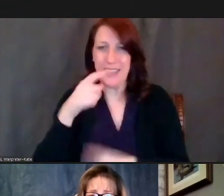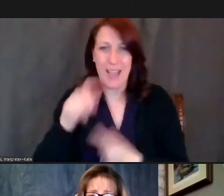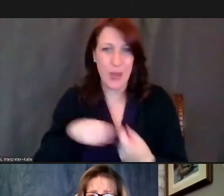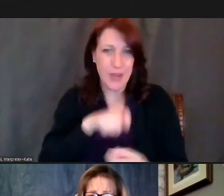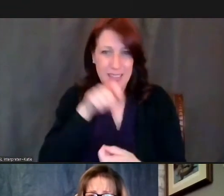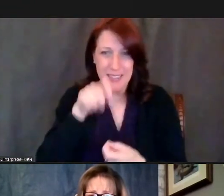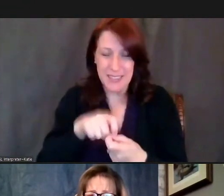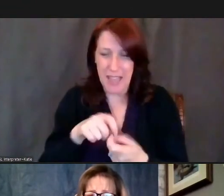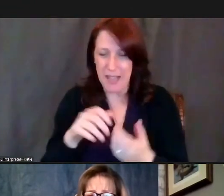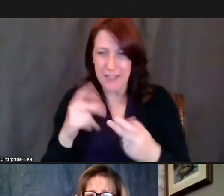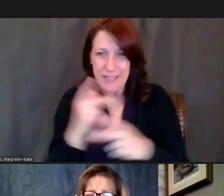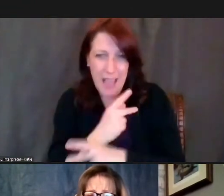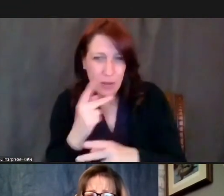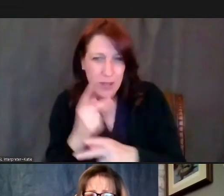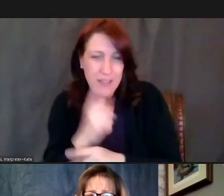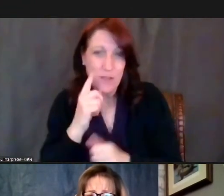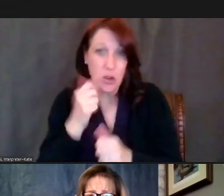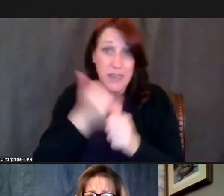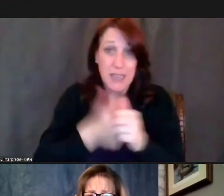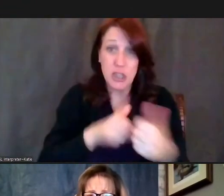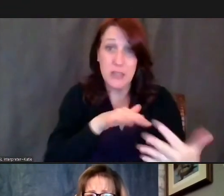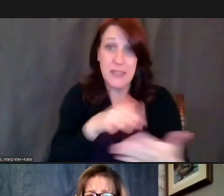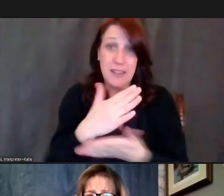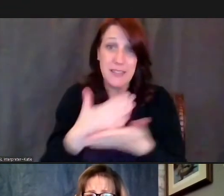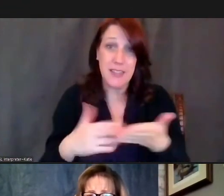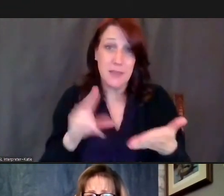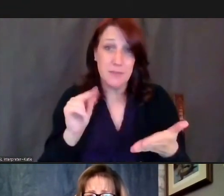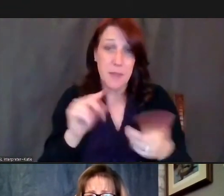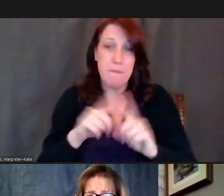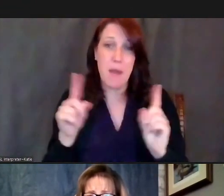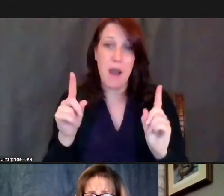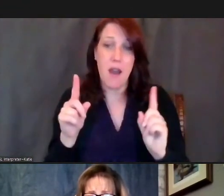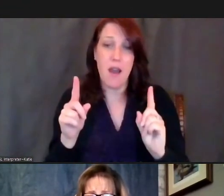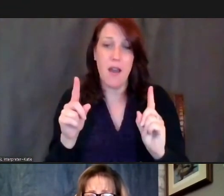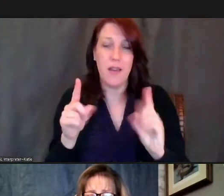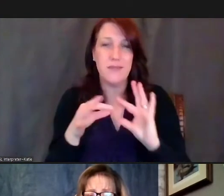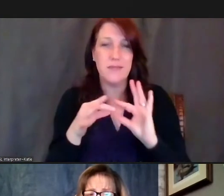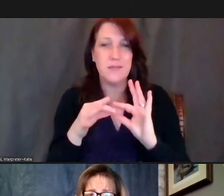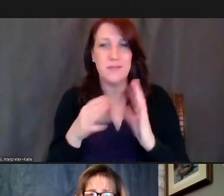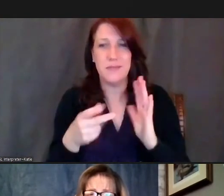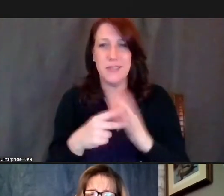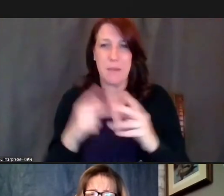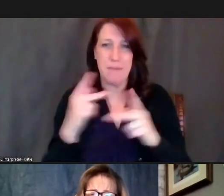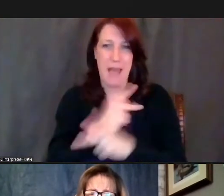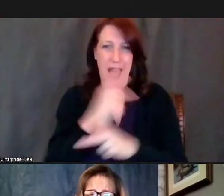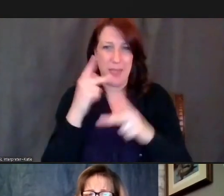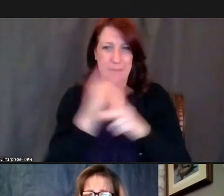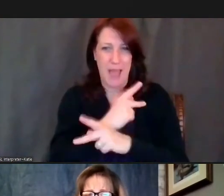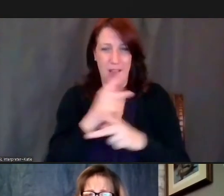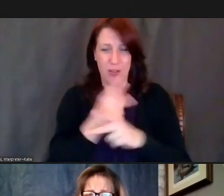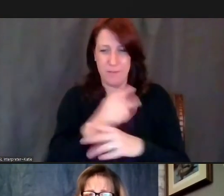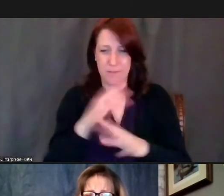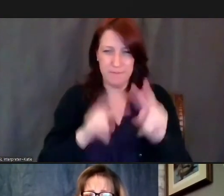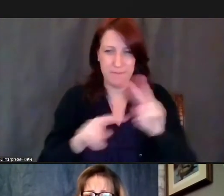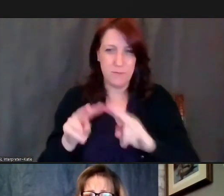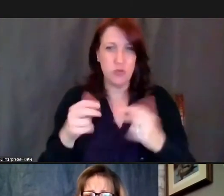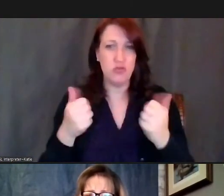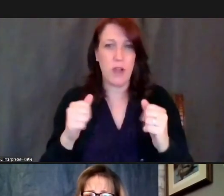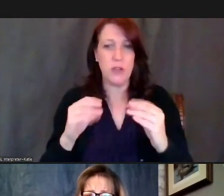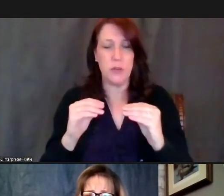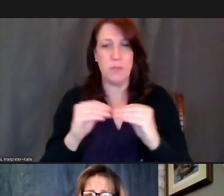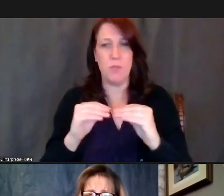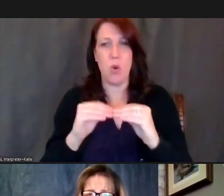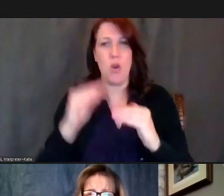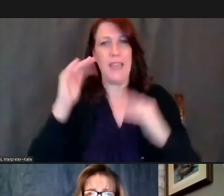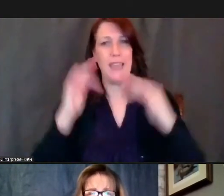exact calculation for each study section, but it's basically a mathematical calculation meant to really